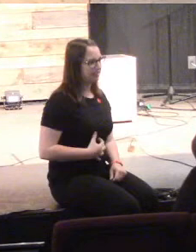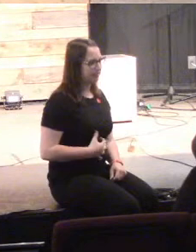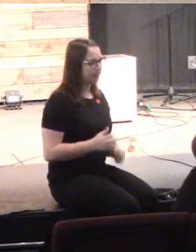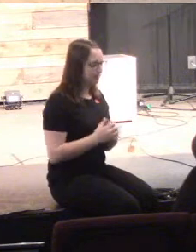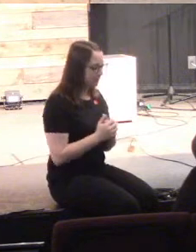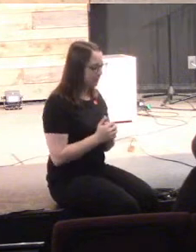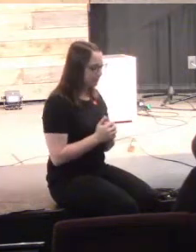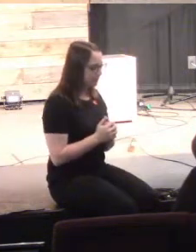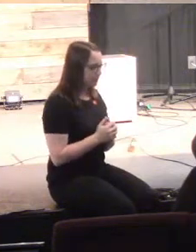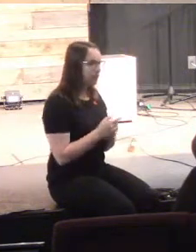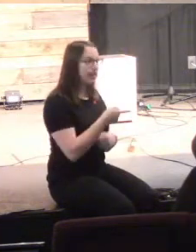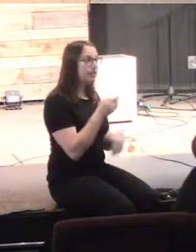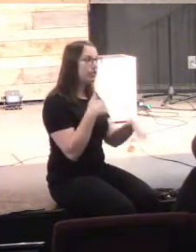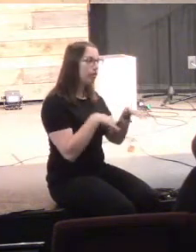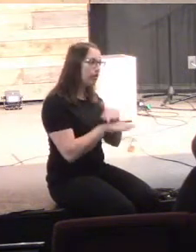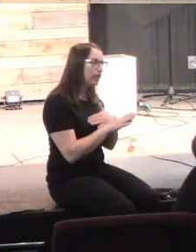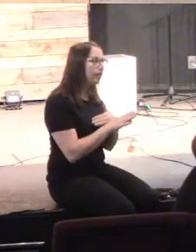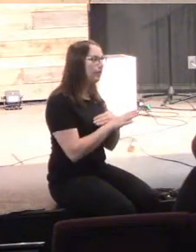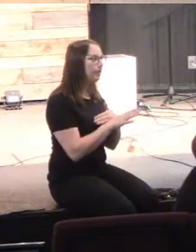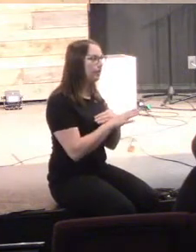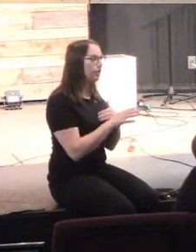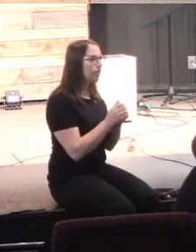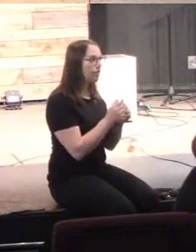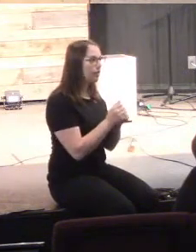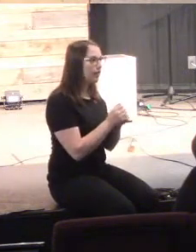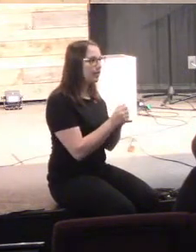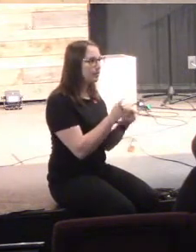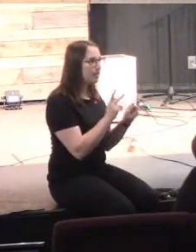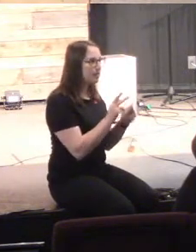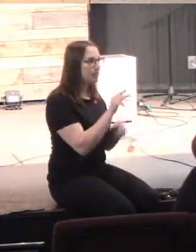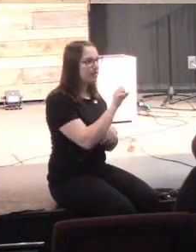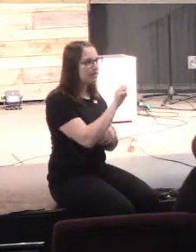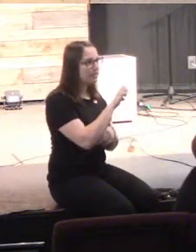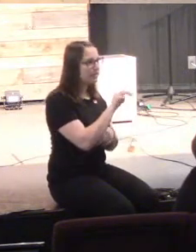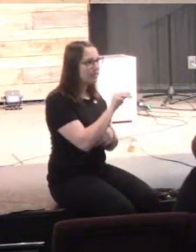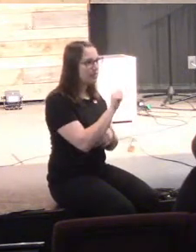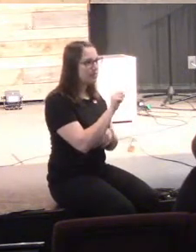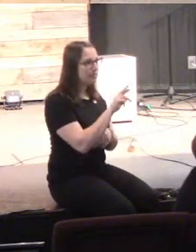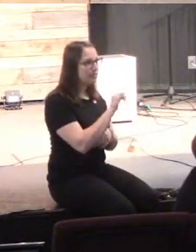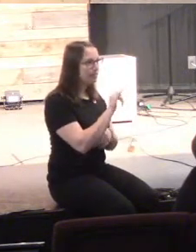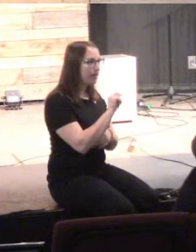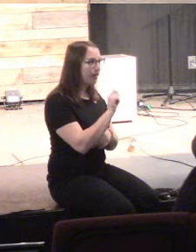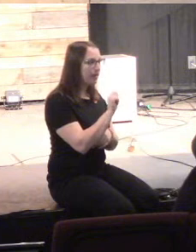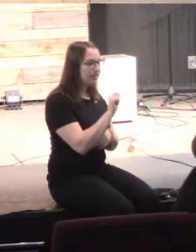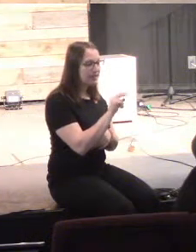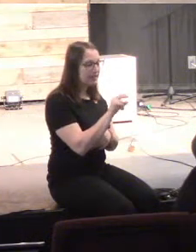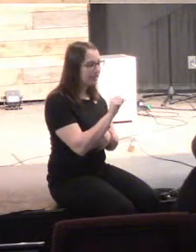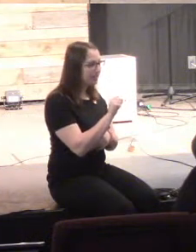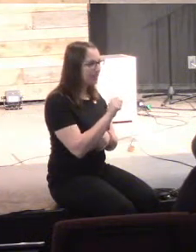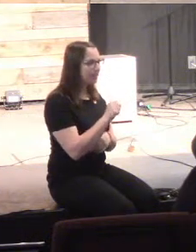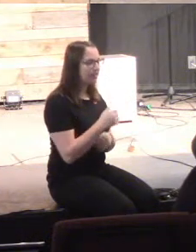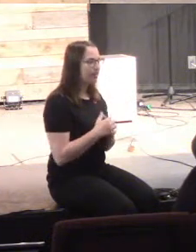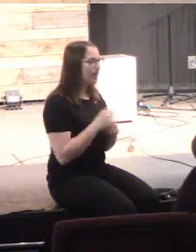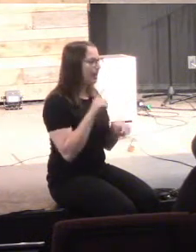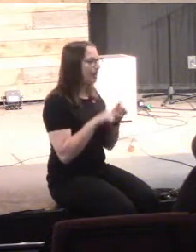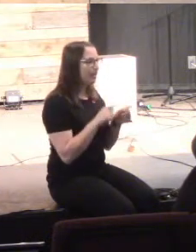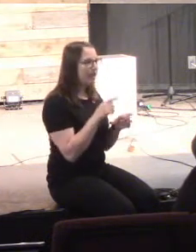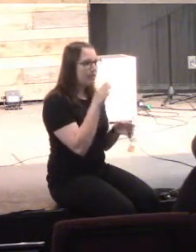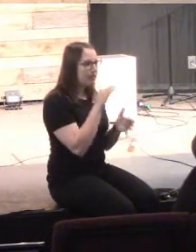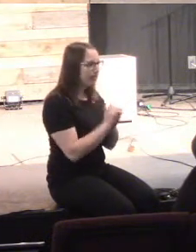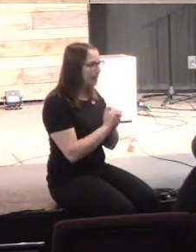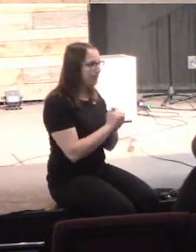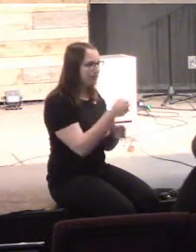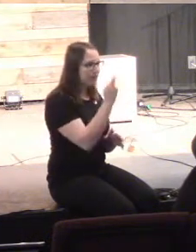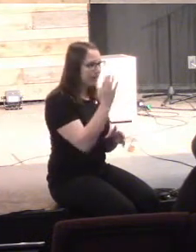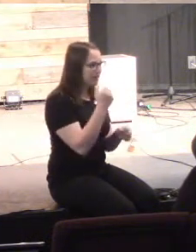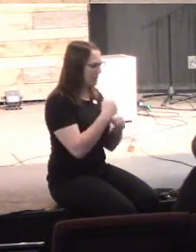He's going in to mess with the Samaritans. I can't believe God's got me doing this. But that's not enough. He's going to stay at